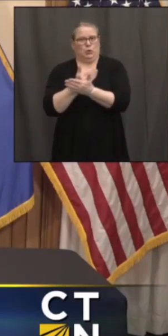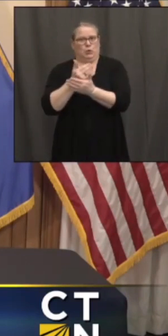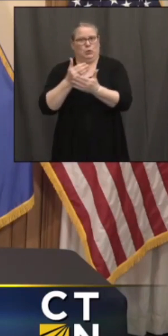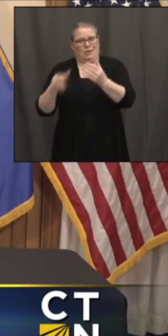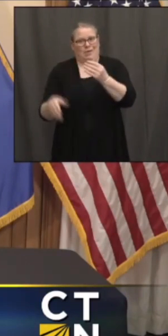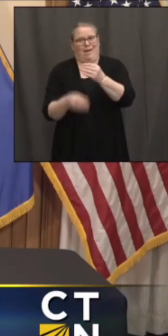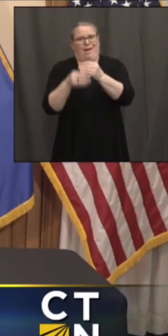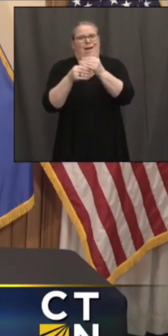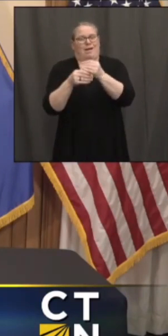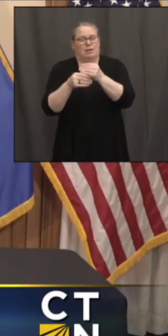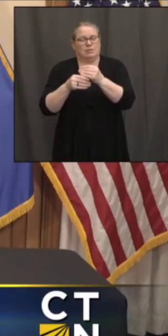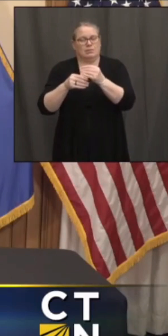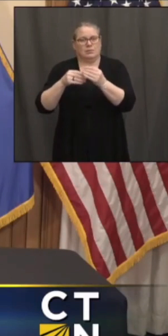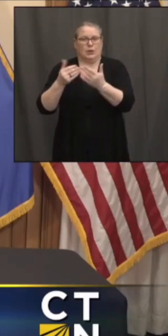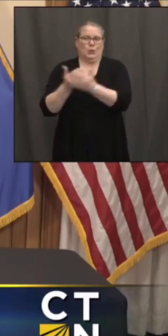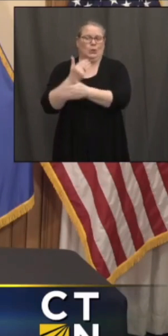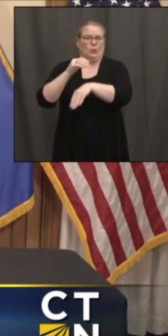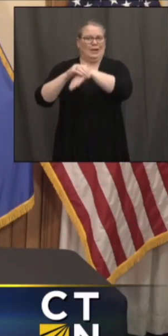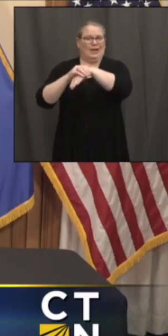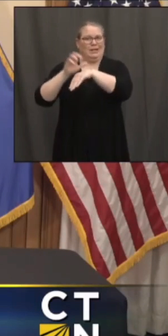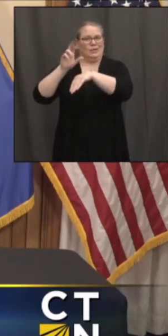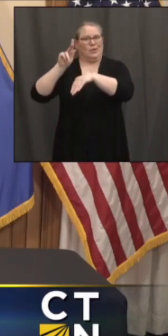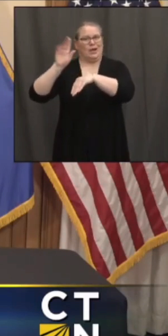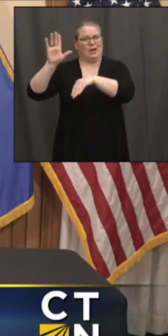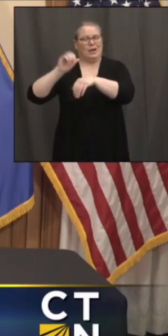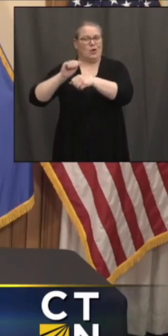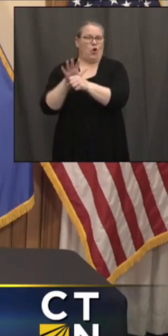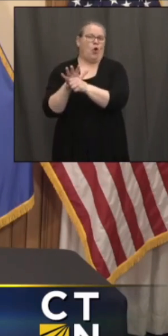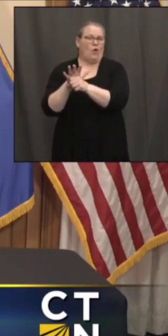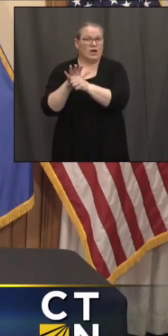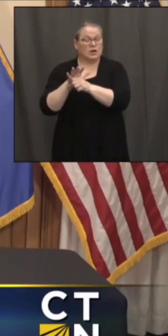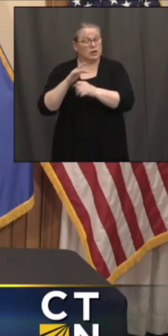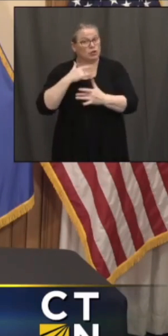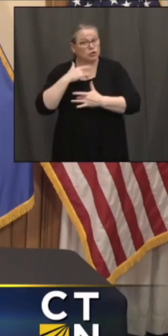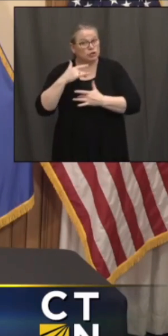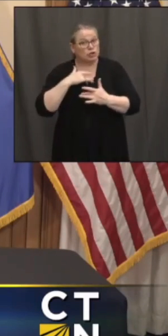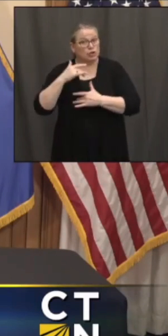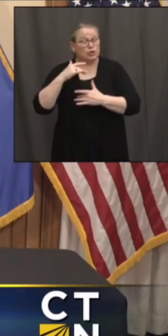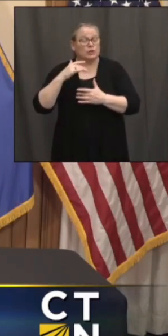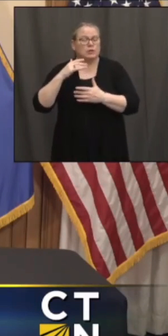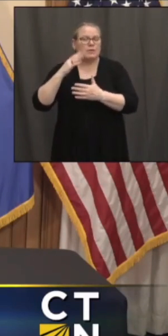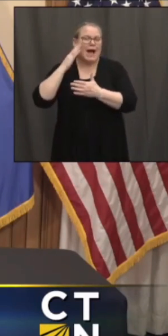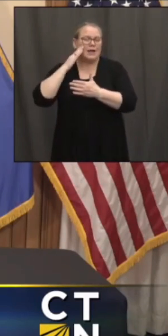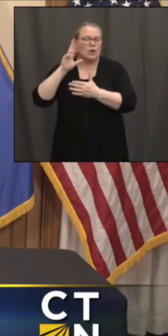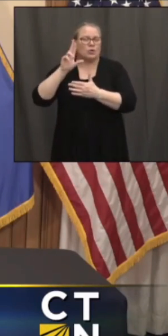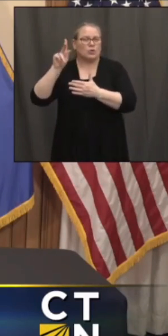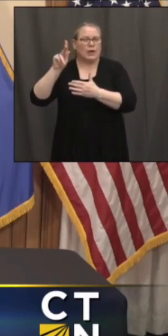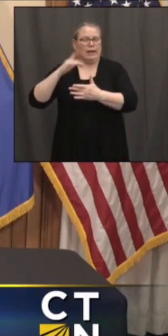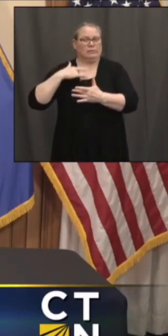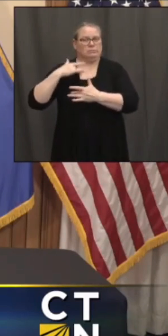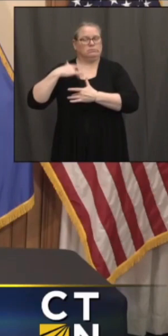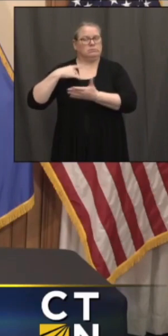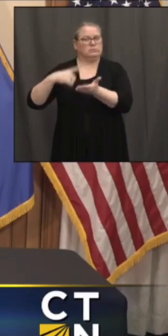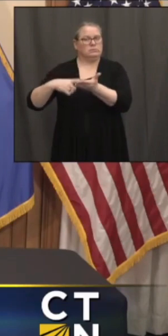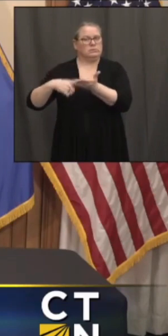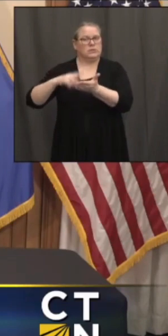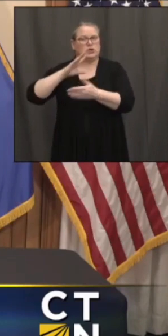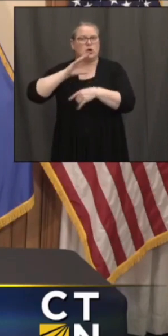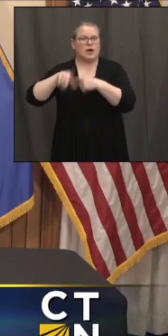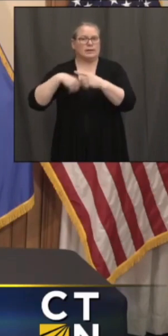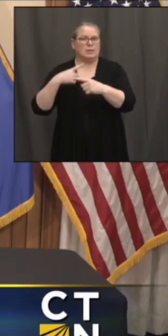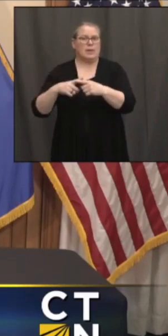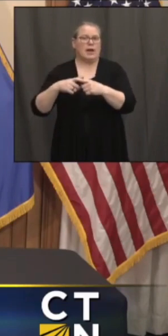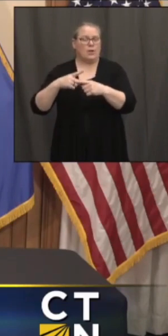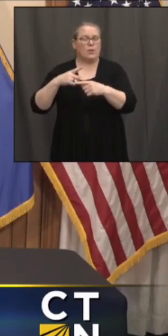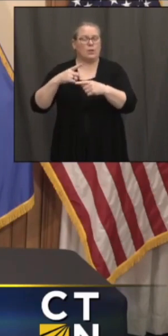concerned about increased virulence? I know the UK had discussed that. And if so, do you foresee reverting back to any